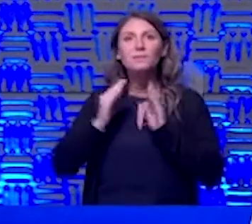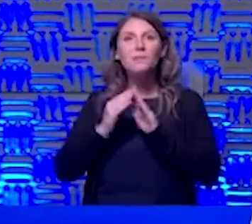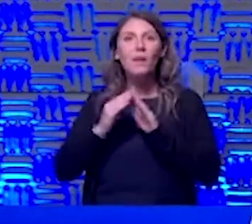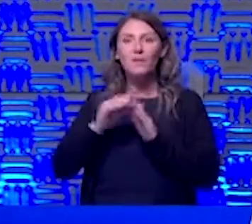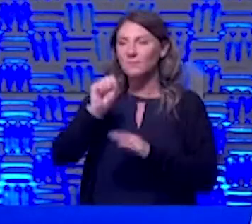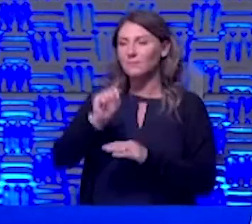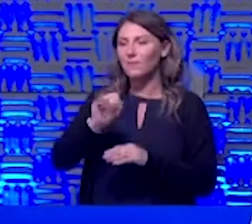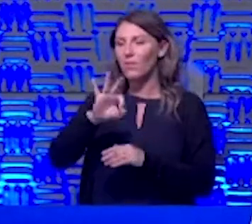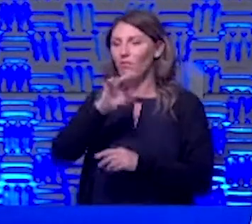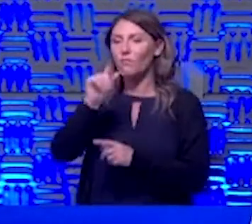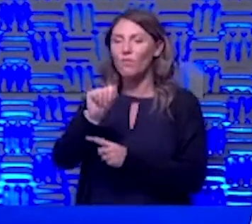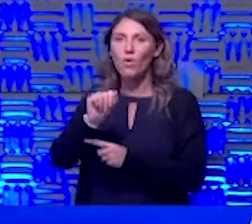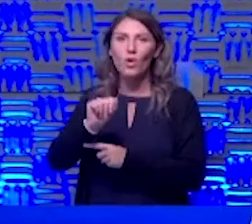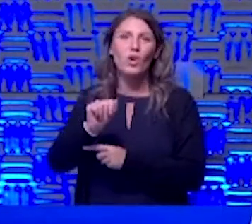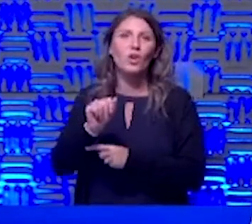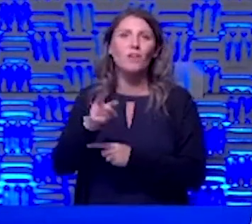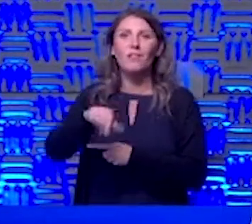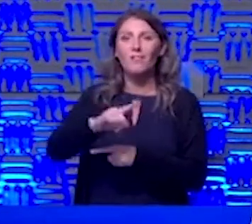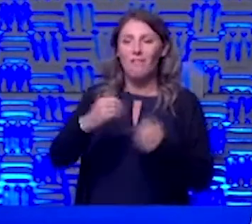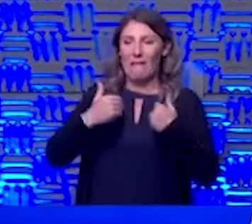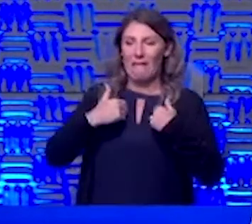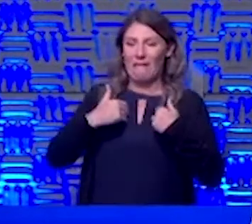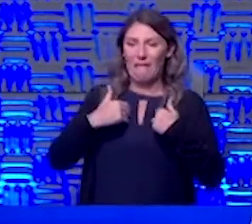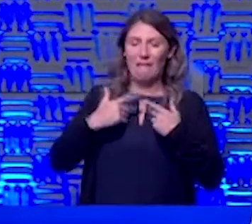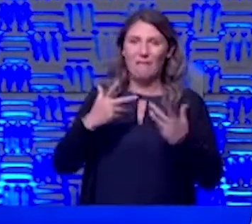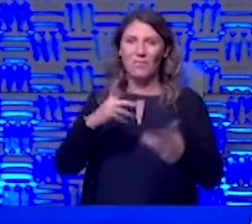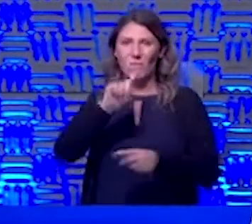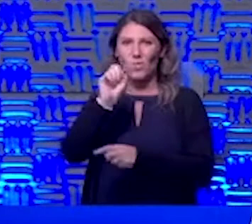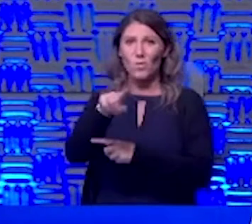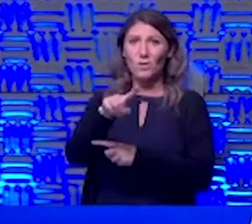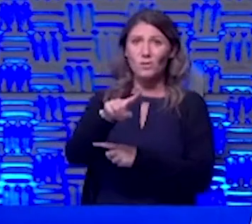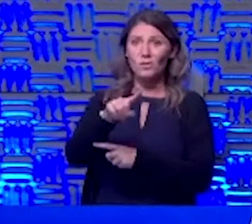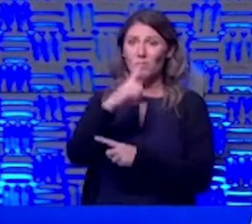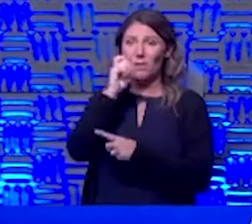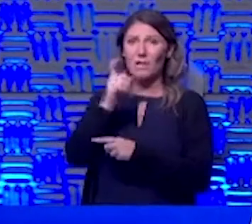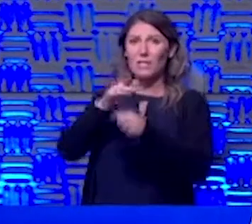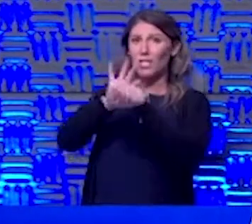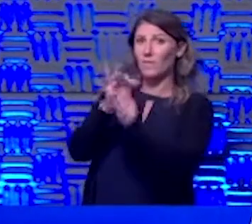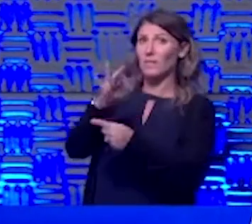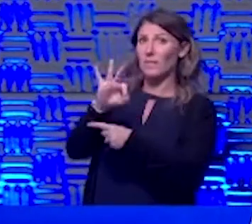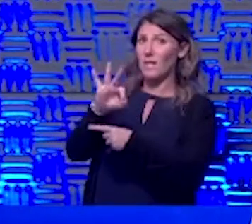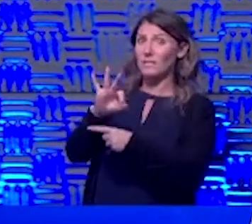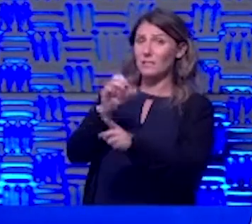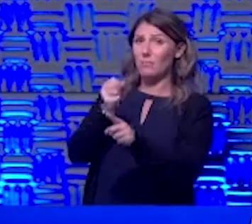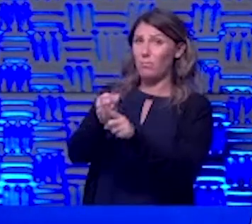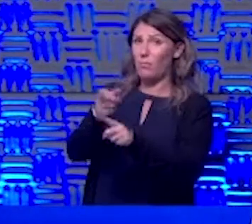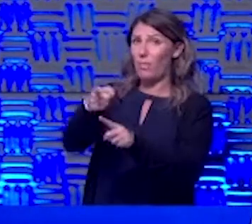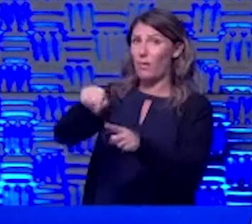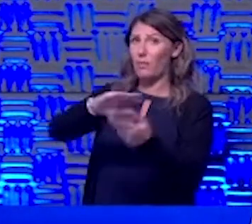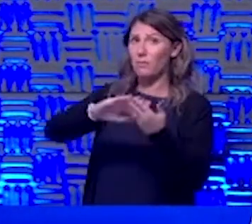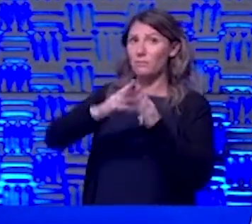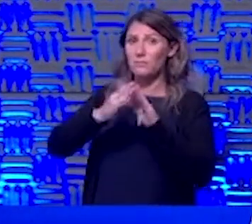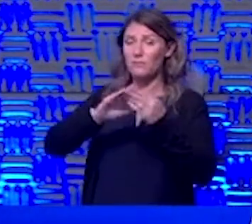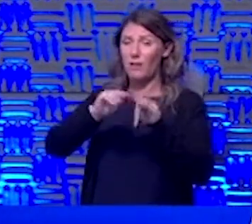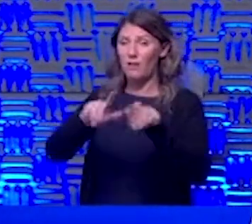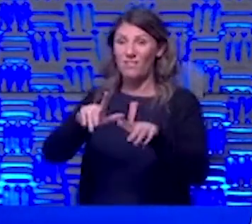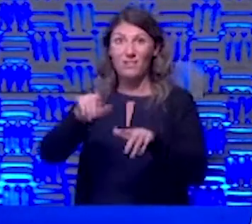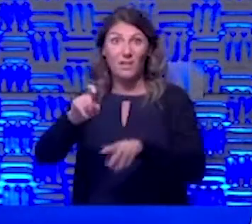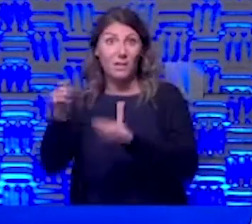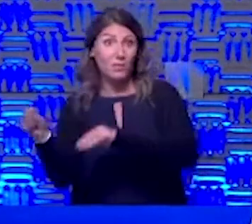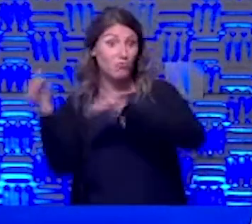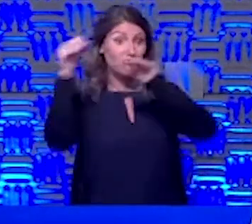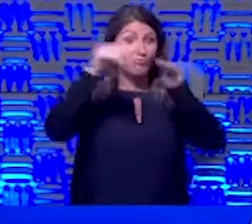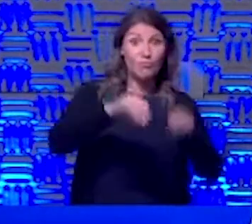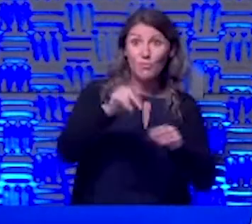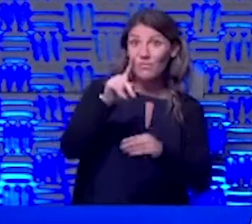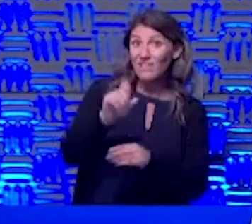in their town. Her question is, should they move back to Kansas to be safe from the virus? Oh boy, we're going to get into a little